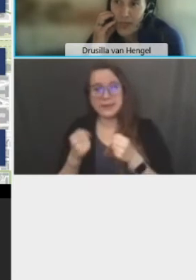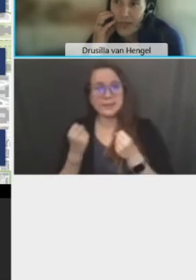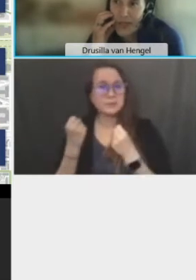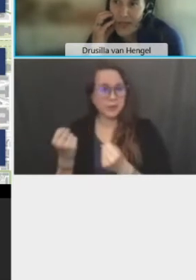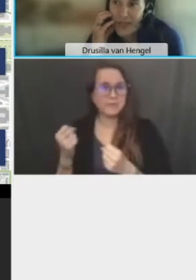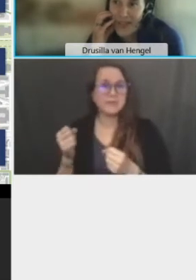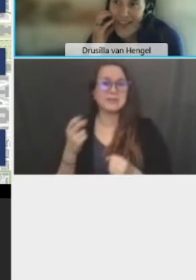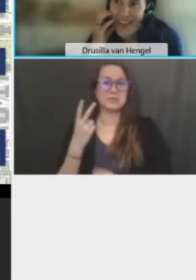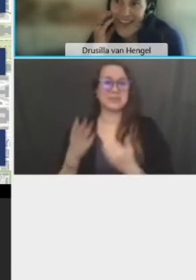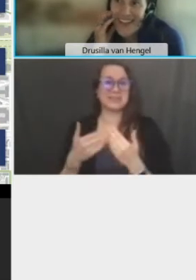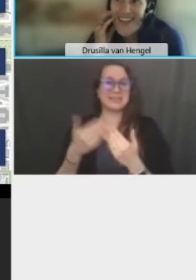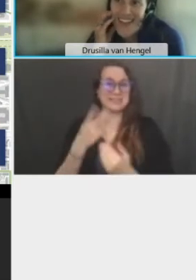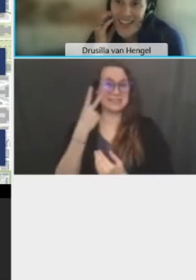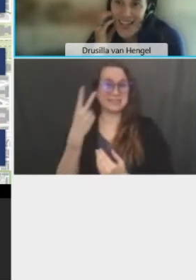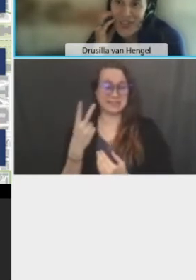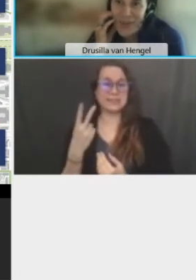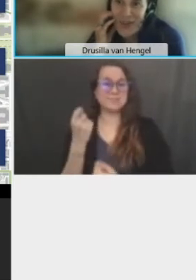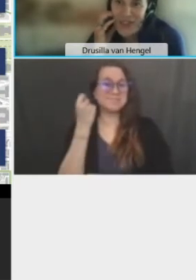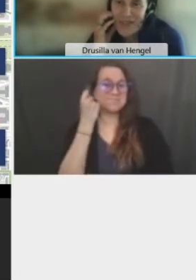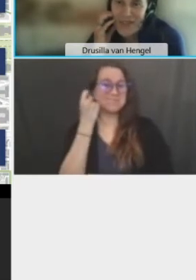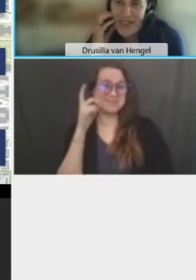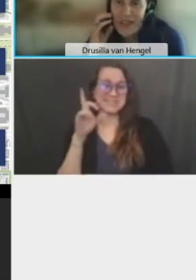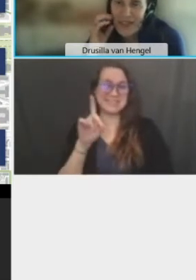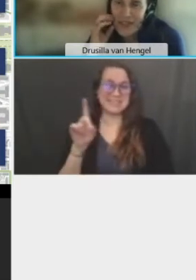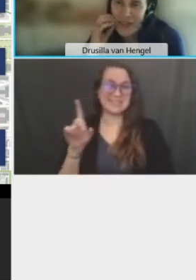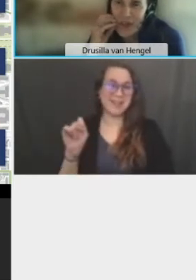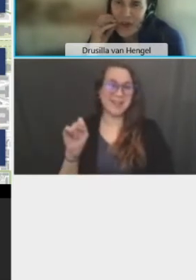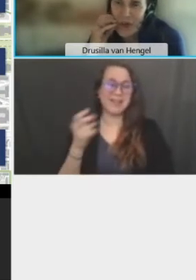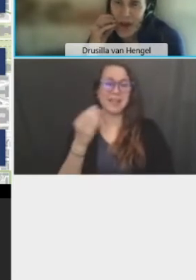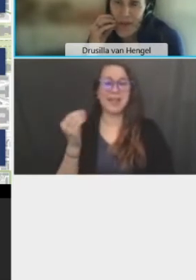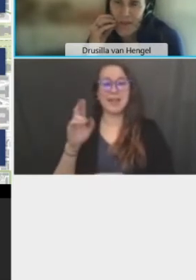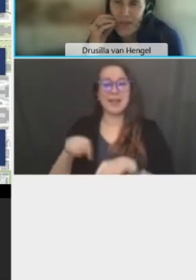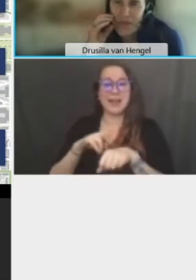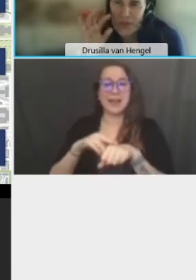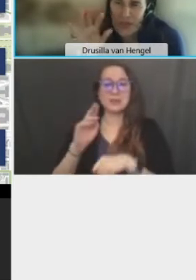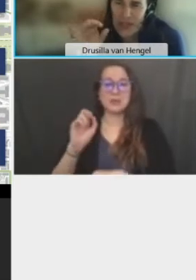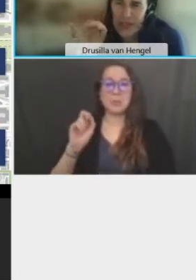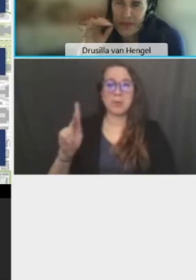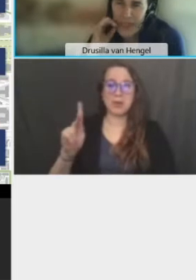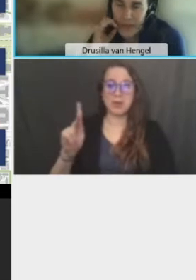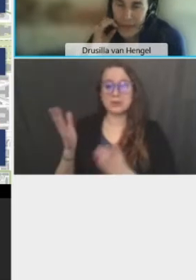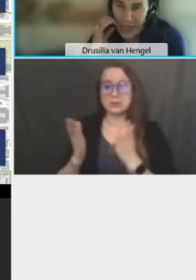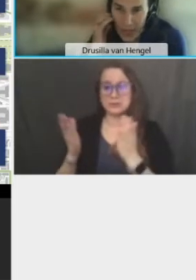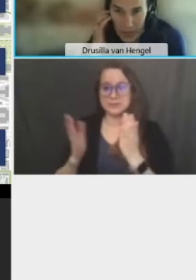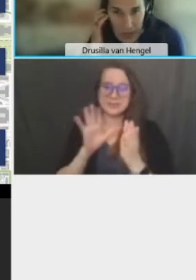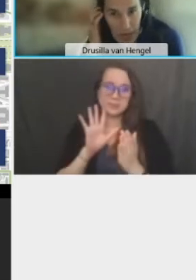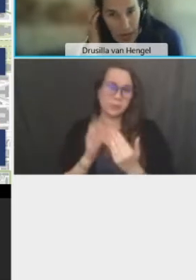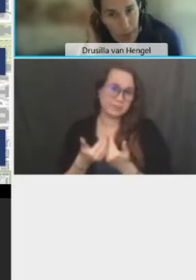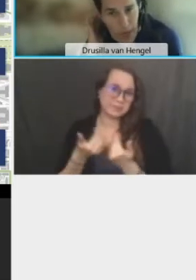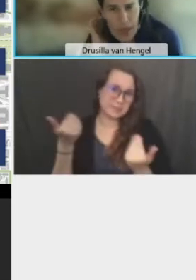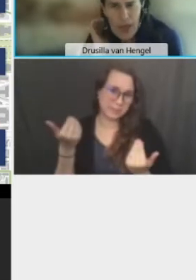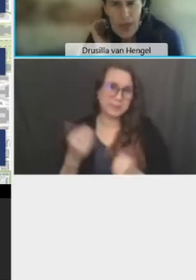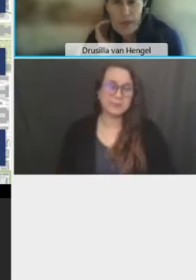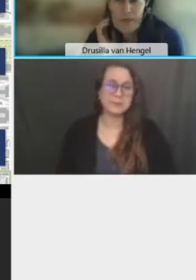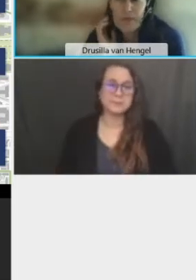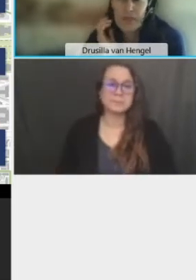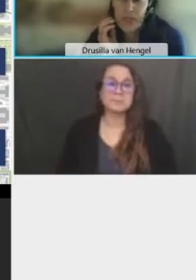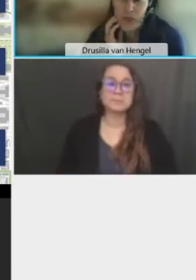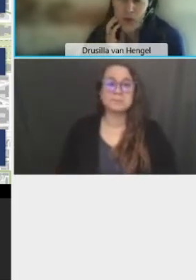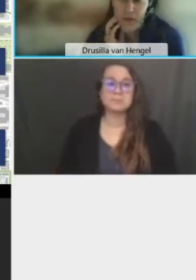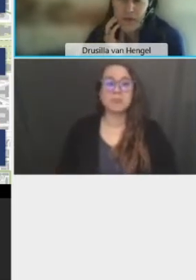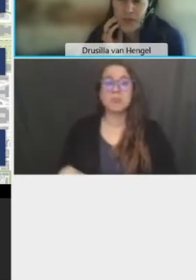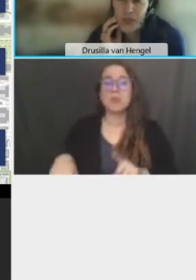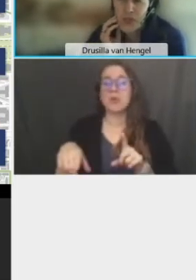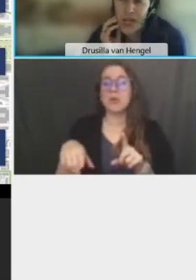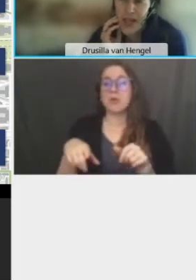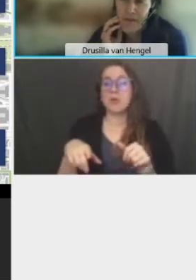owned separately by DDOT and the National Park Service. So the first segment on the top,